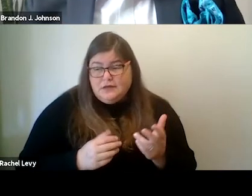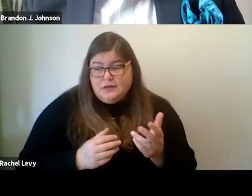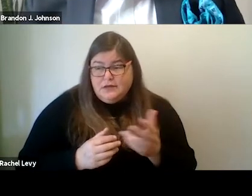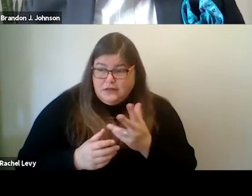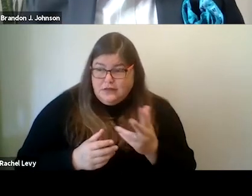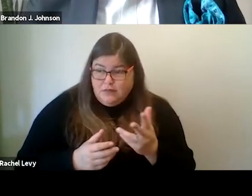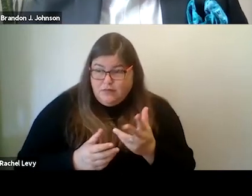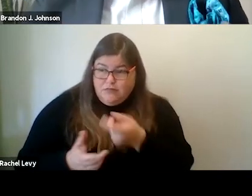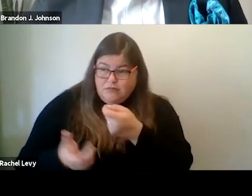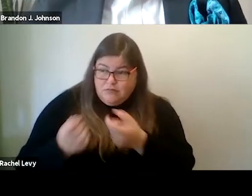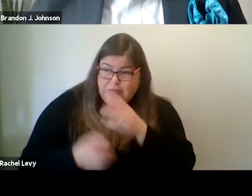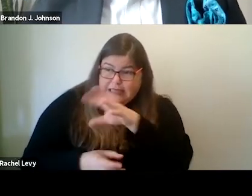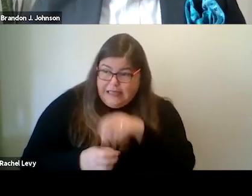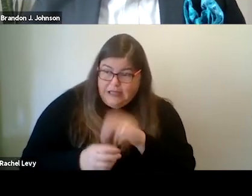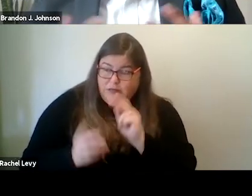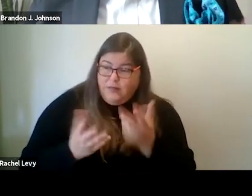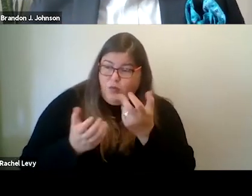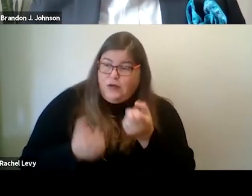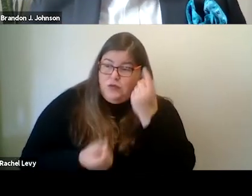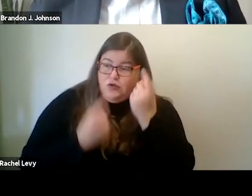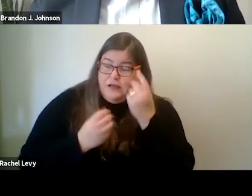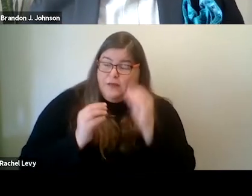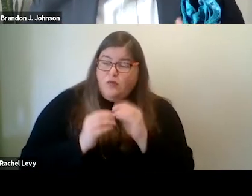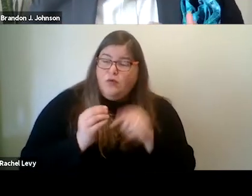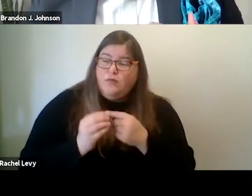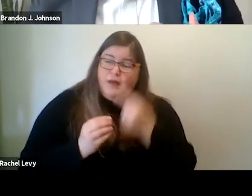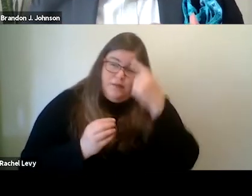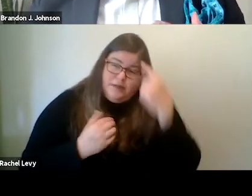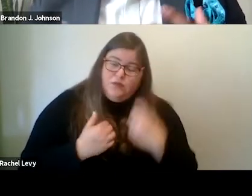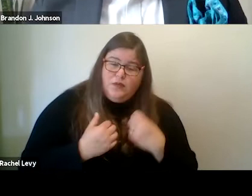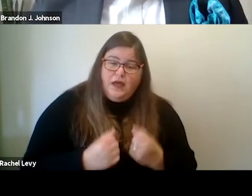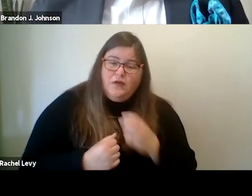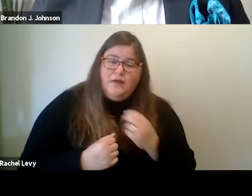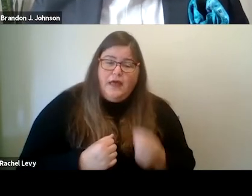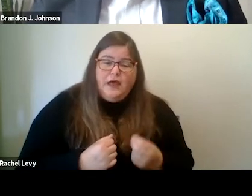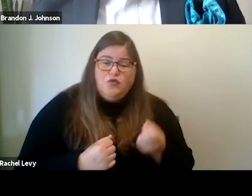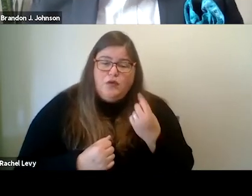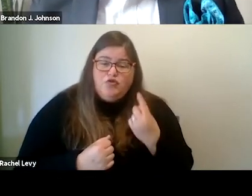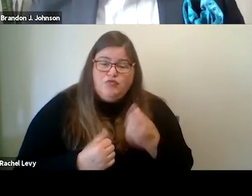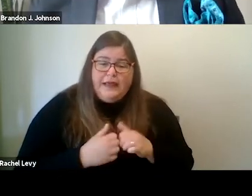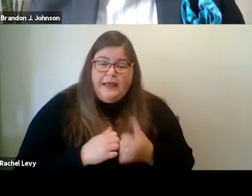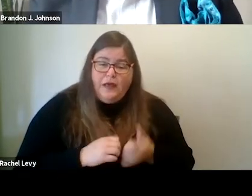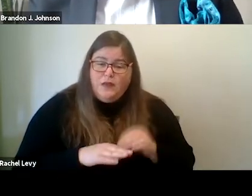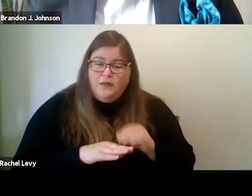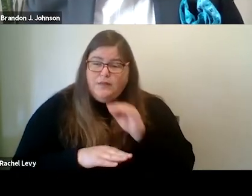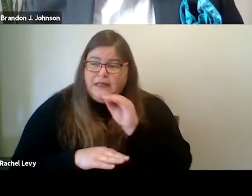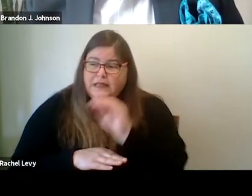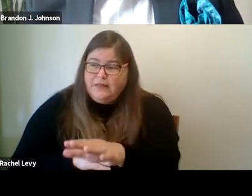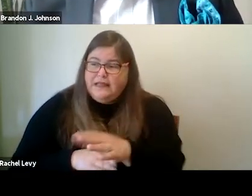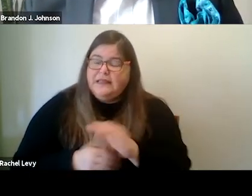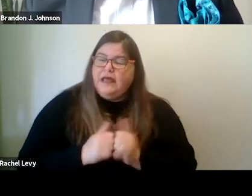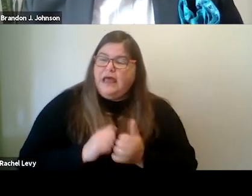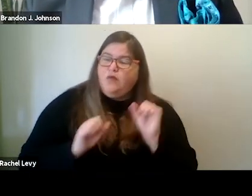want to understand more about mental health and to understand how it impacts them and others and how they can